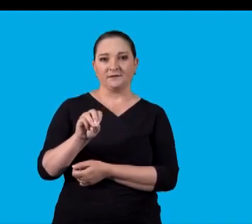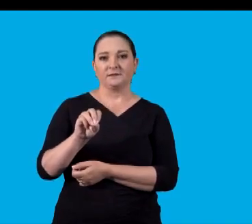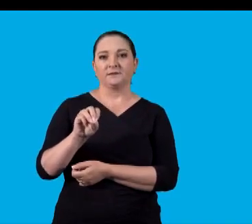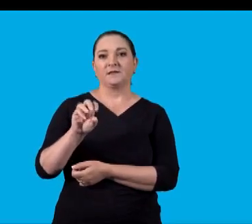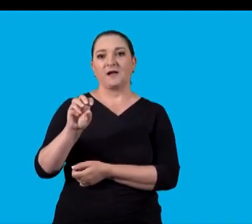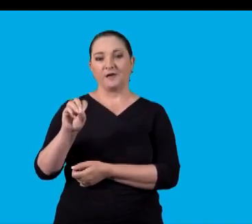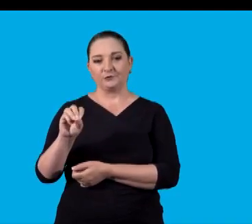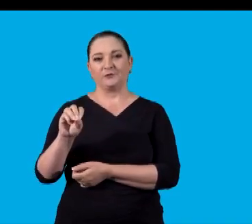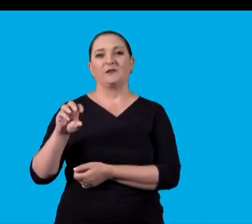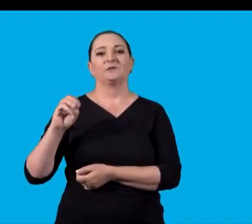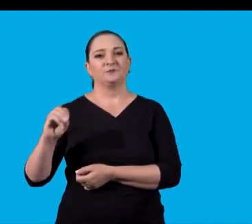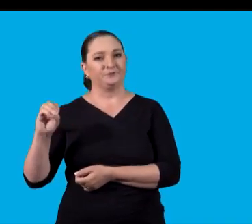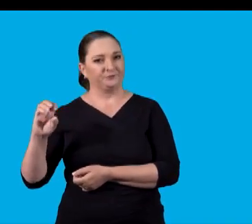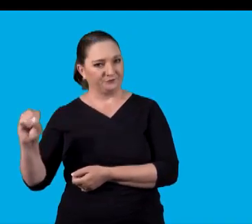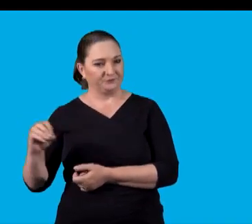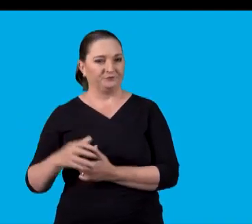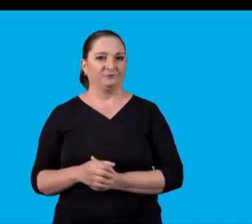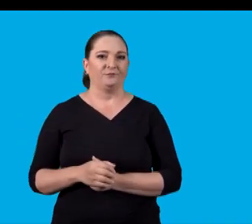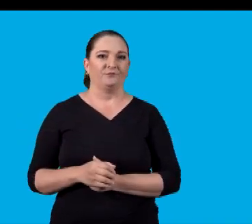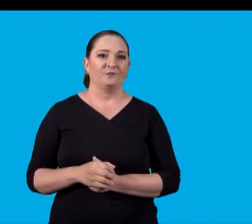1,900,000. So here I have